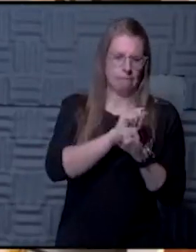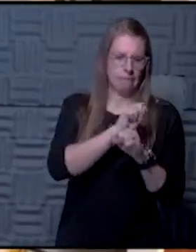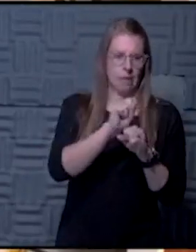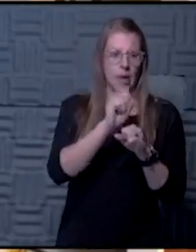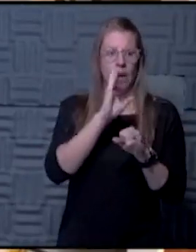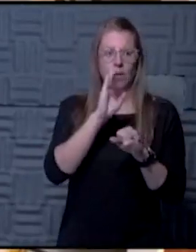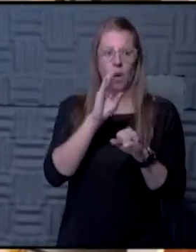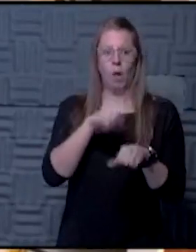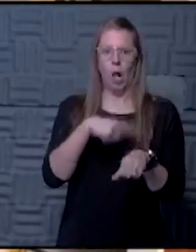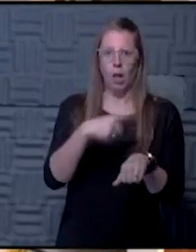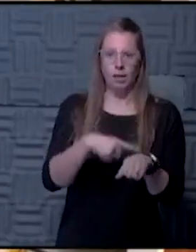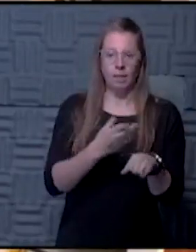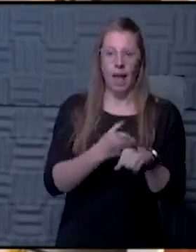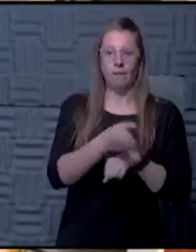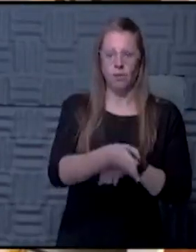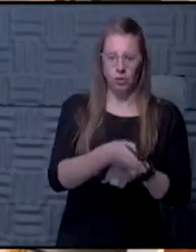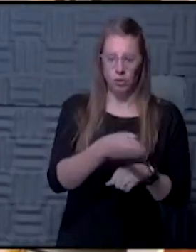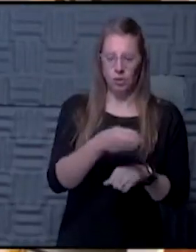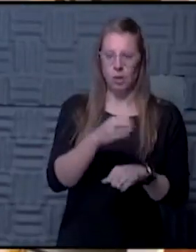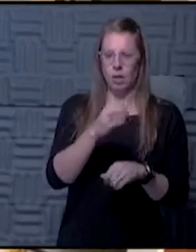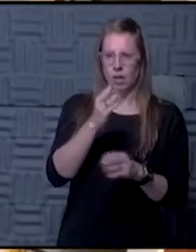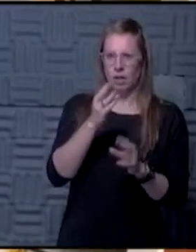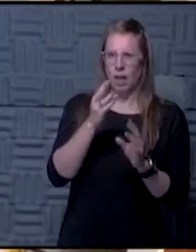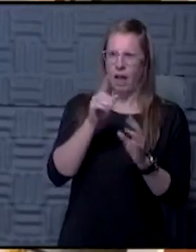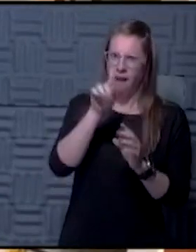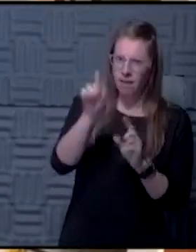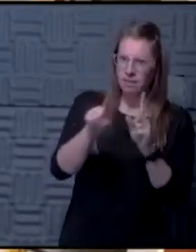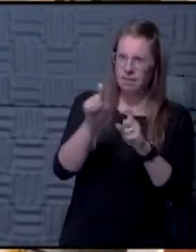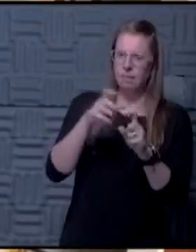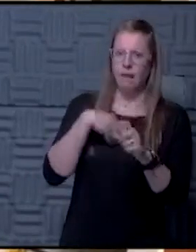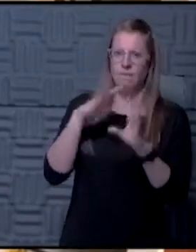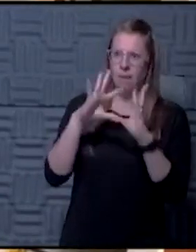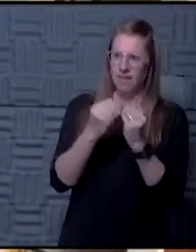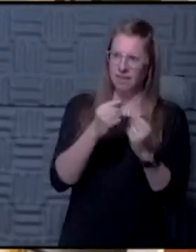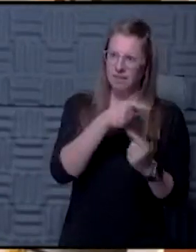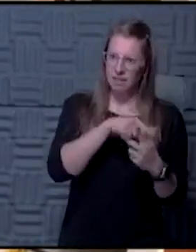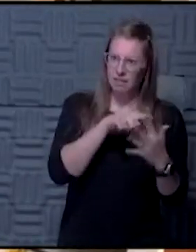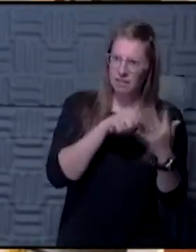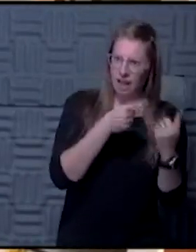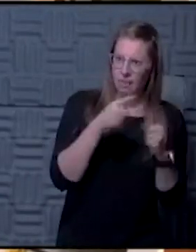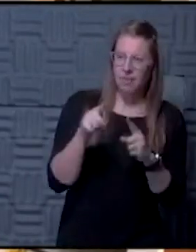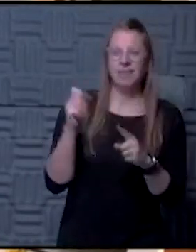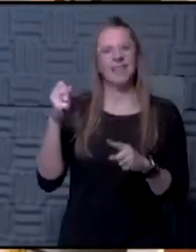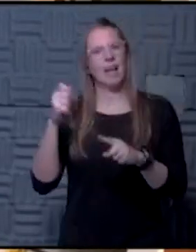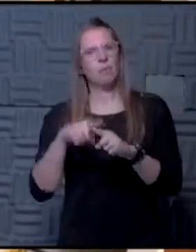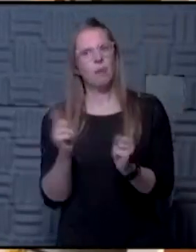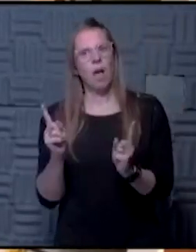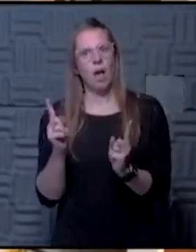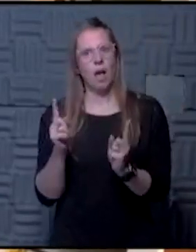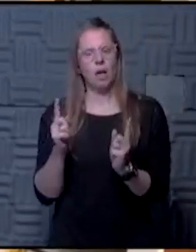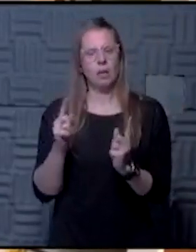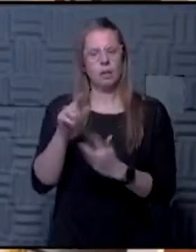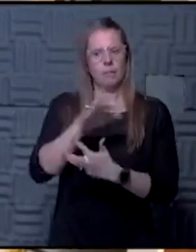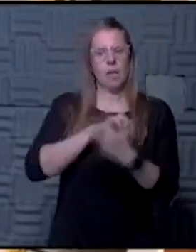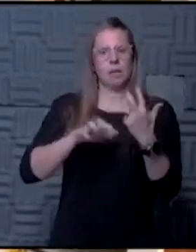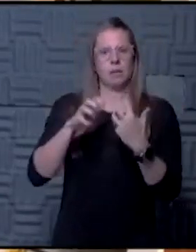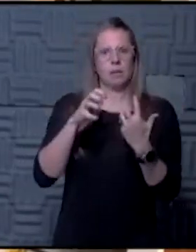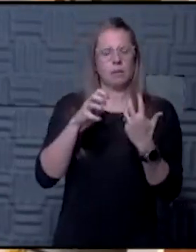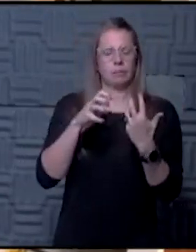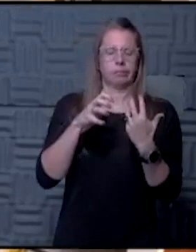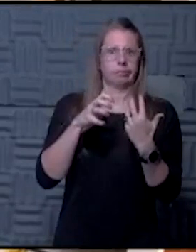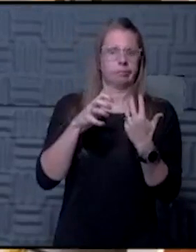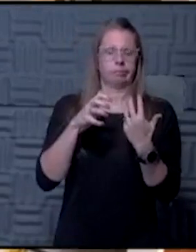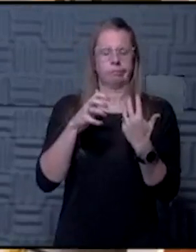lot of time afterward saying to my family, did this happen or that happen? And they'll say, yeah, but it's all intermixed with